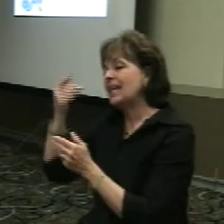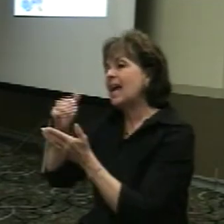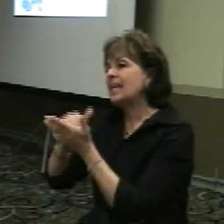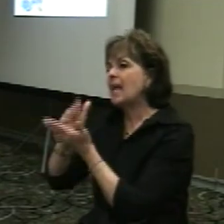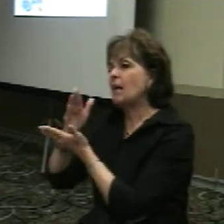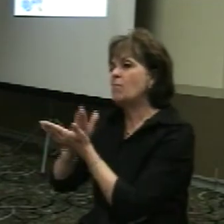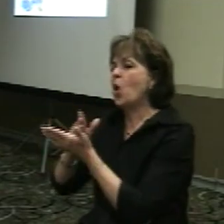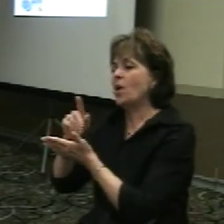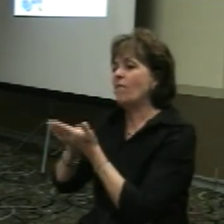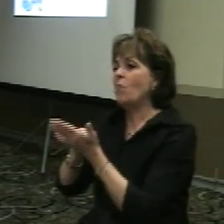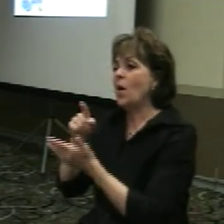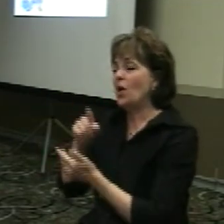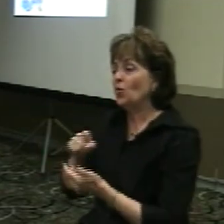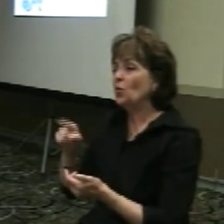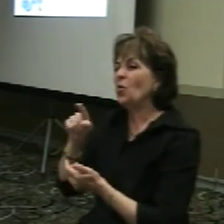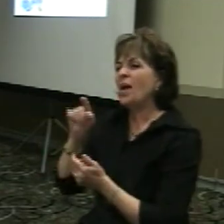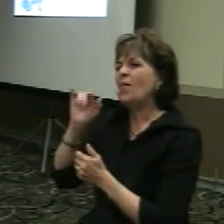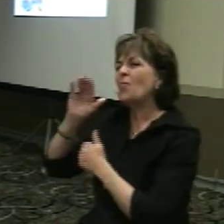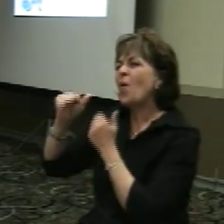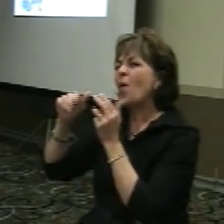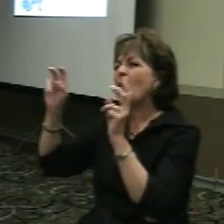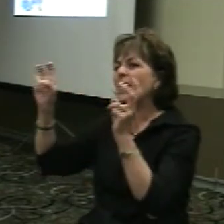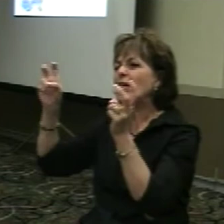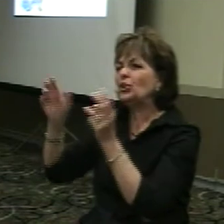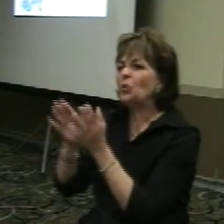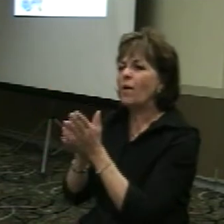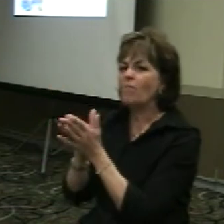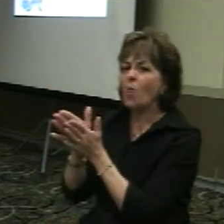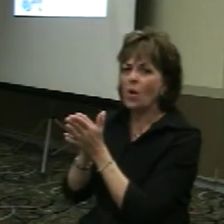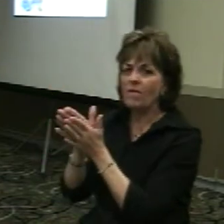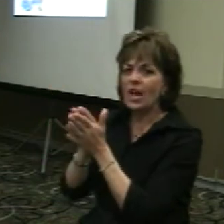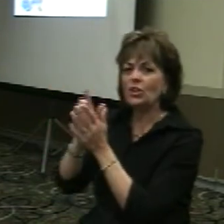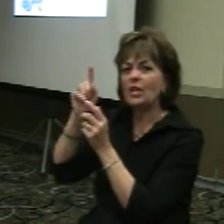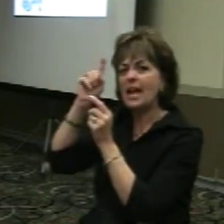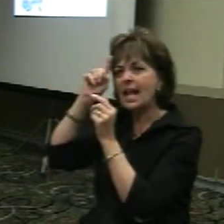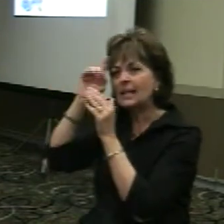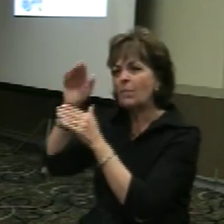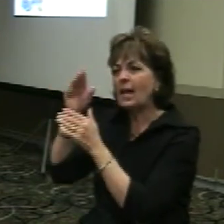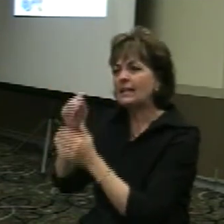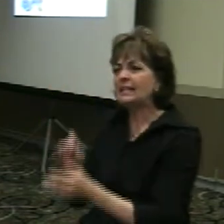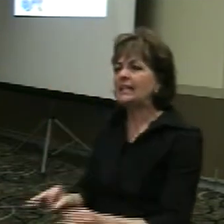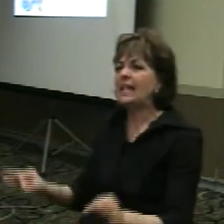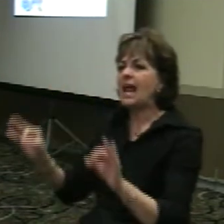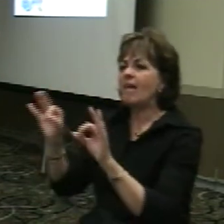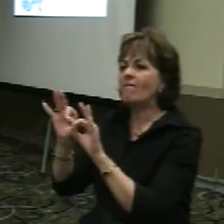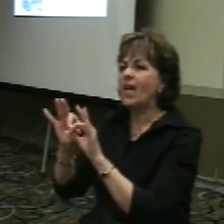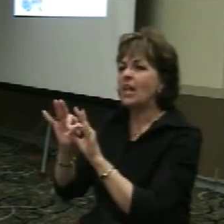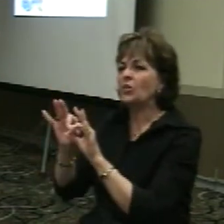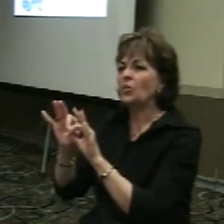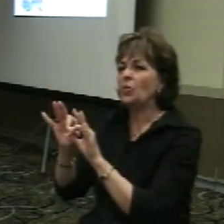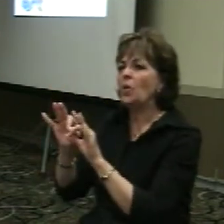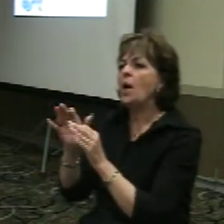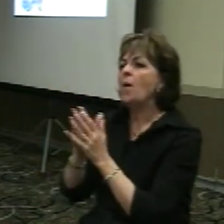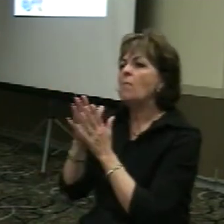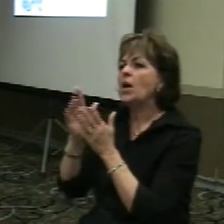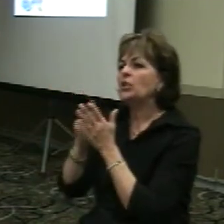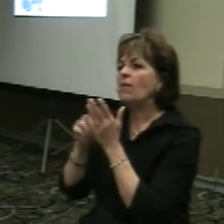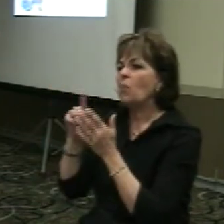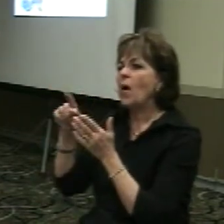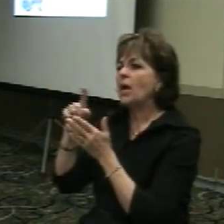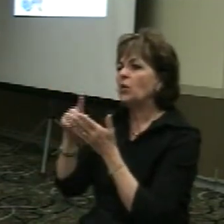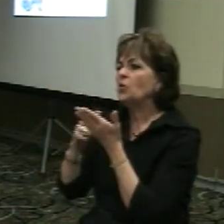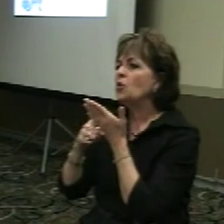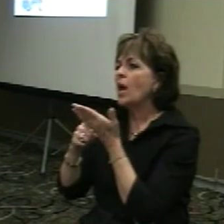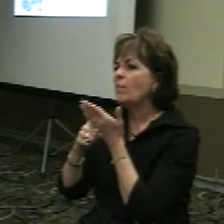again part of what it's that whole issue of motivation, expectancy, and value. Much of what you're talking about, where is